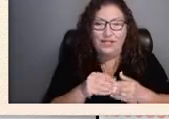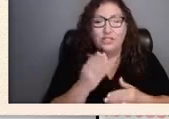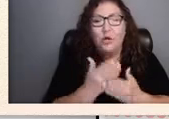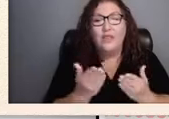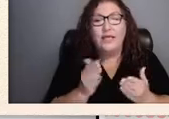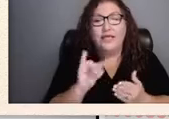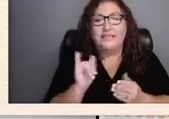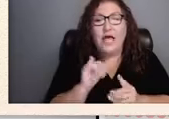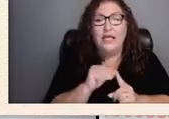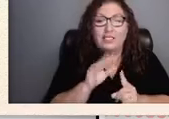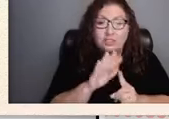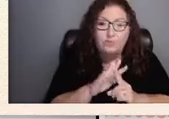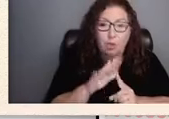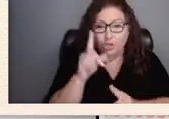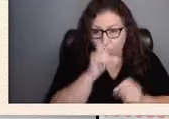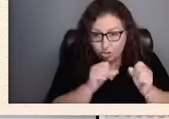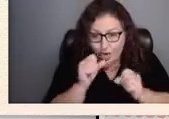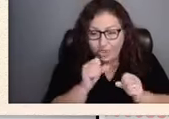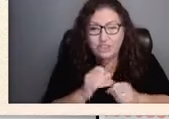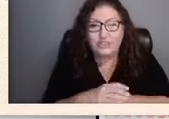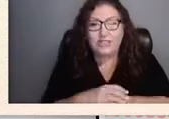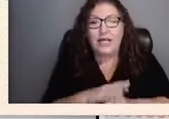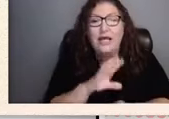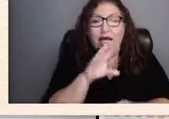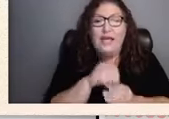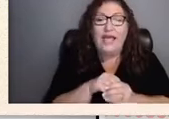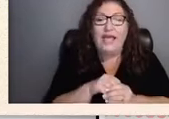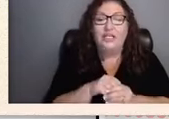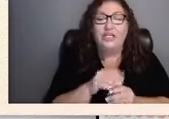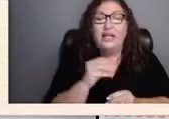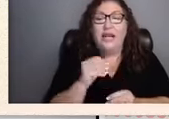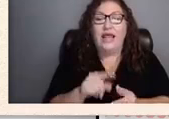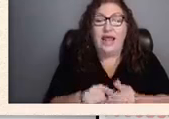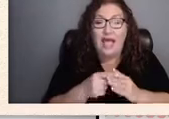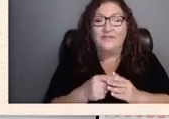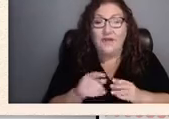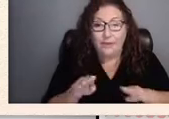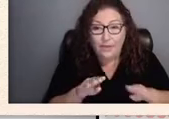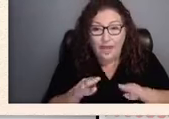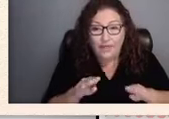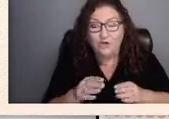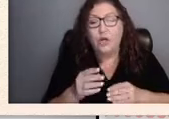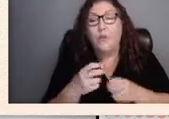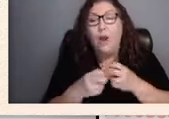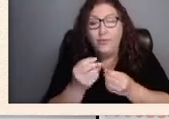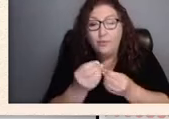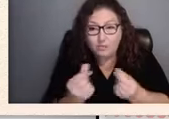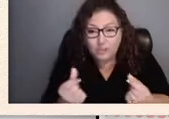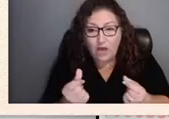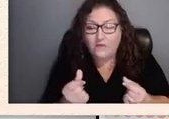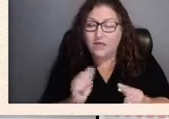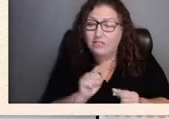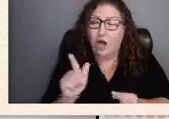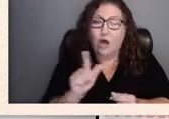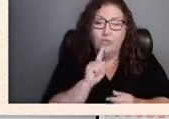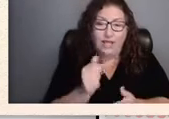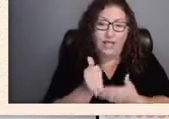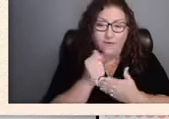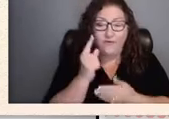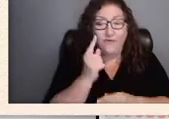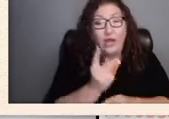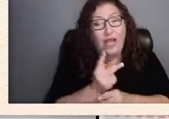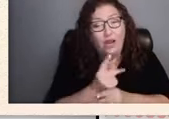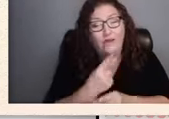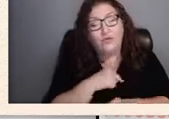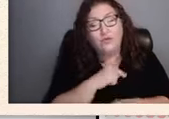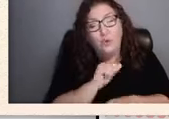strategies, engaging in activating behaviors, problem solving is all really helpful. For caregivers, we work a lot on some of these